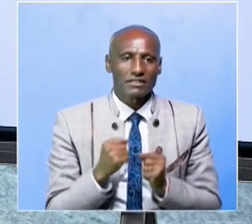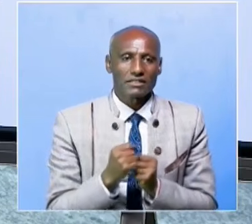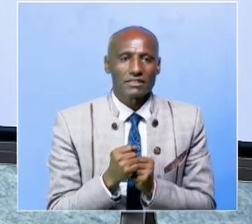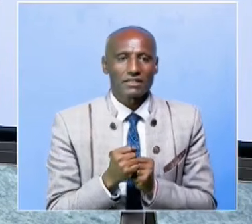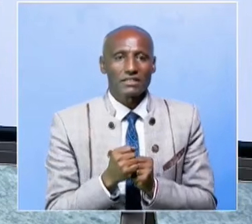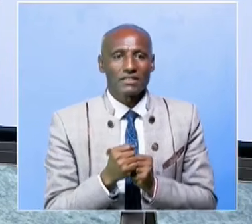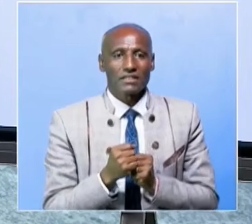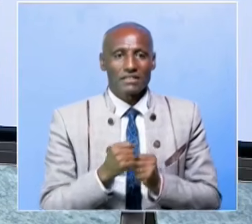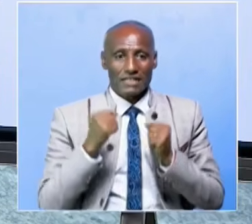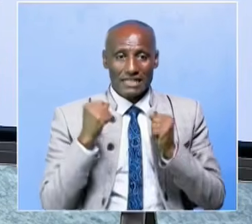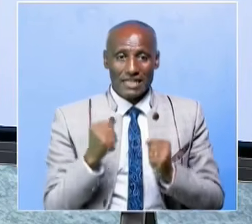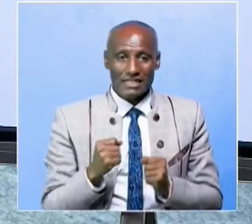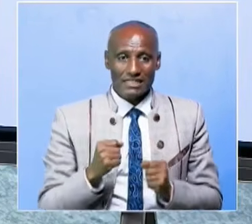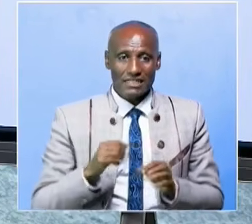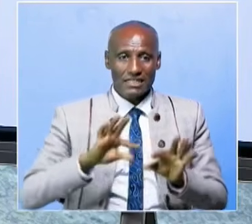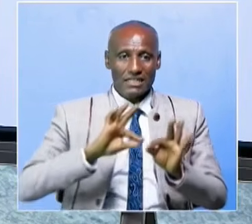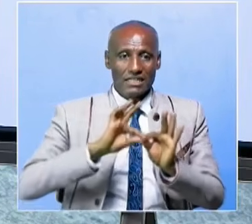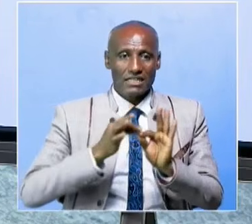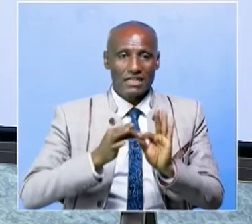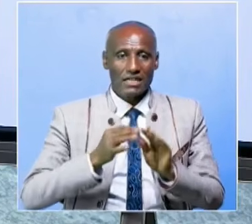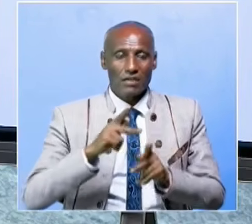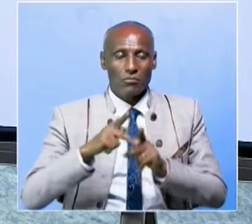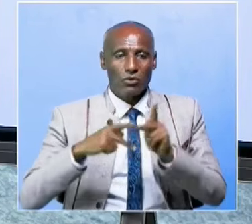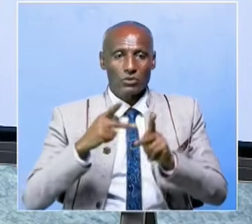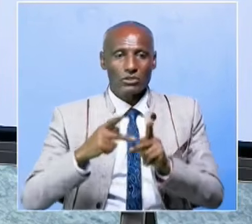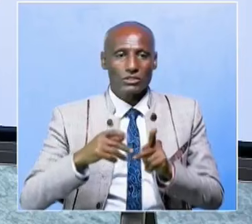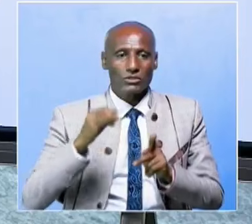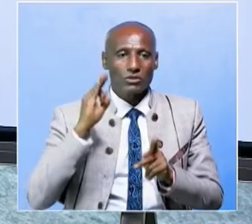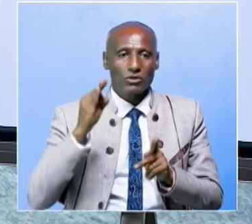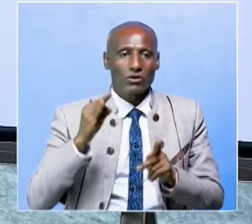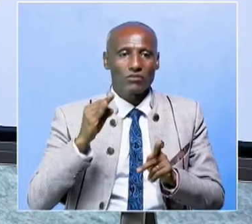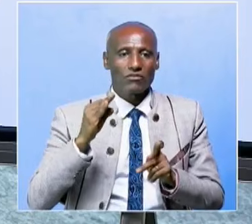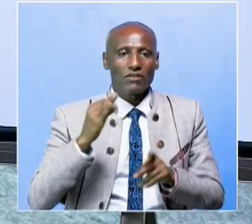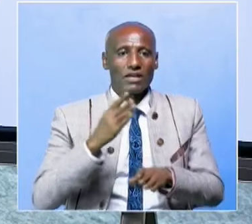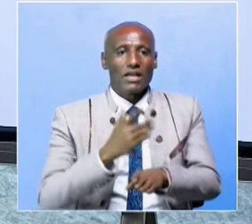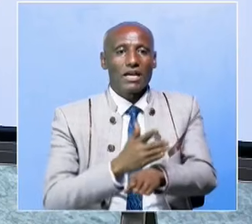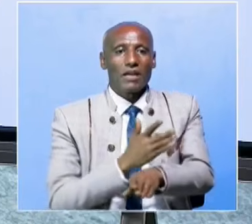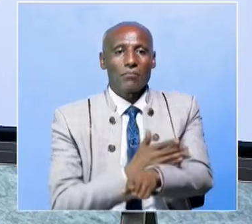enhancing is the process of improving something.